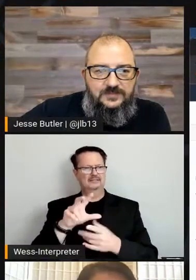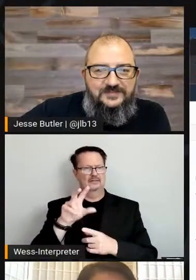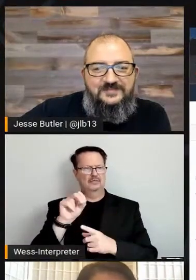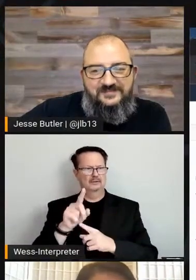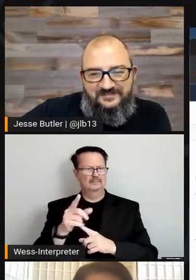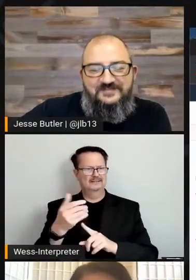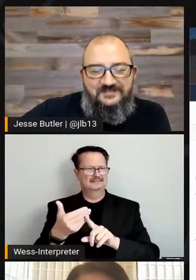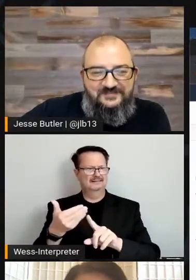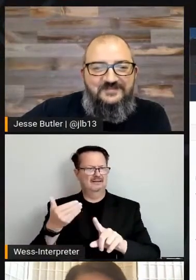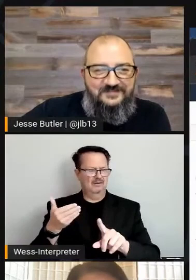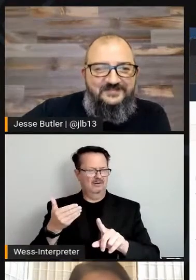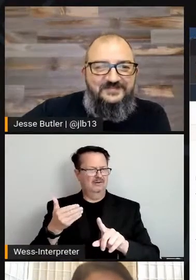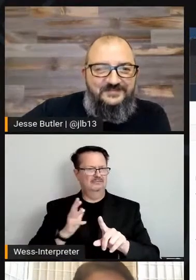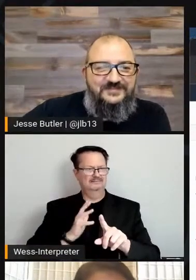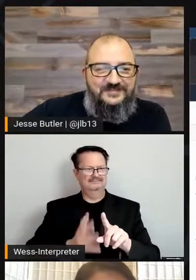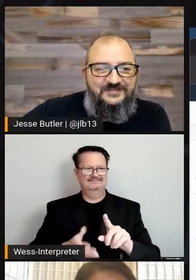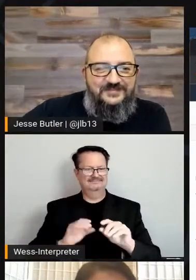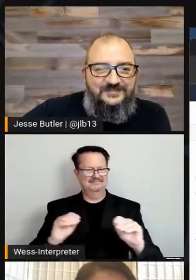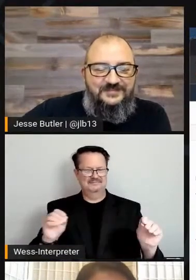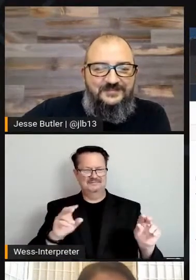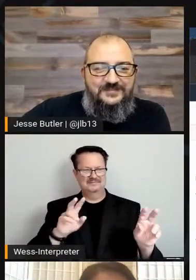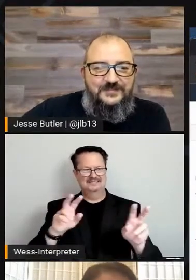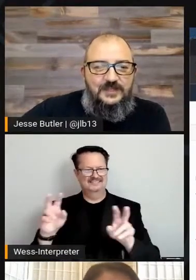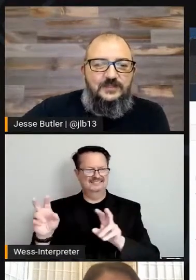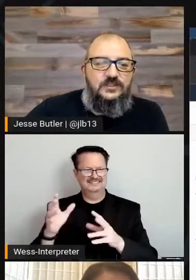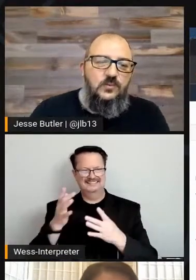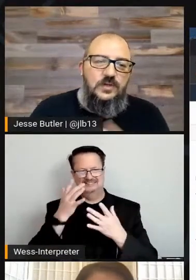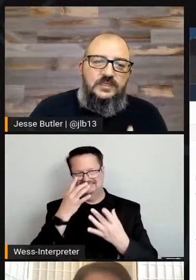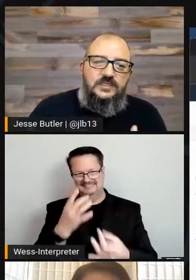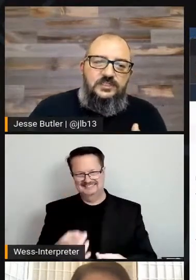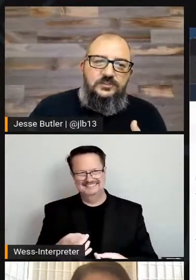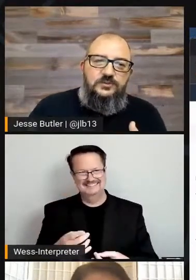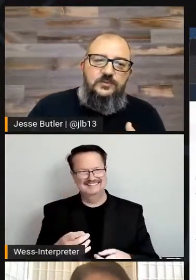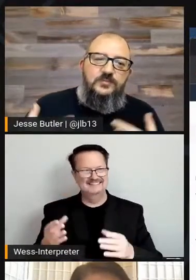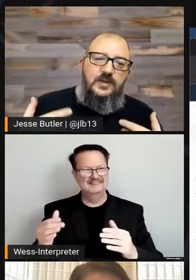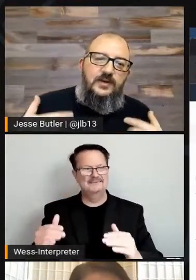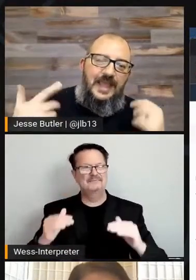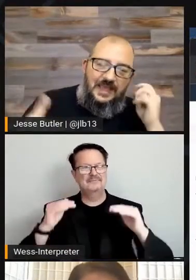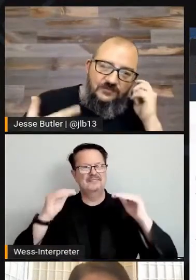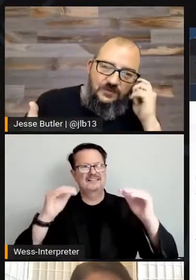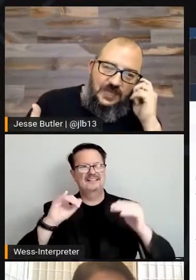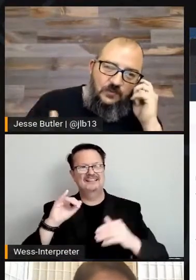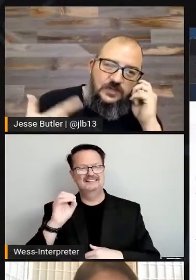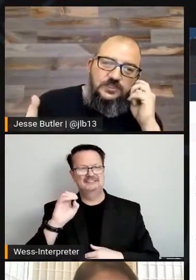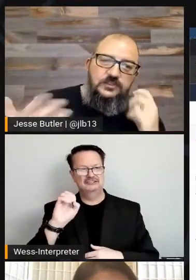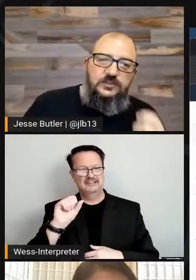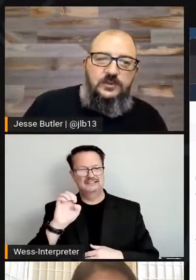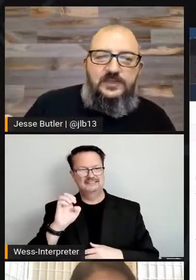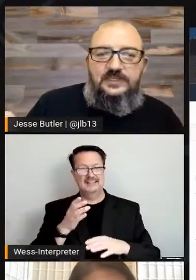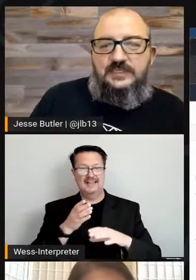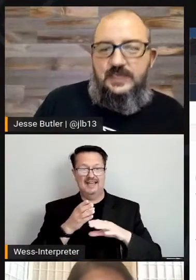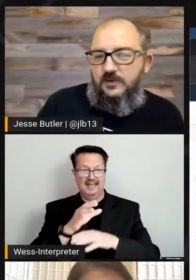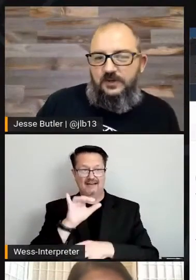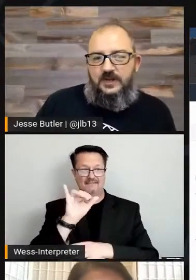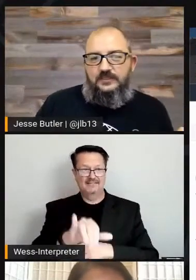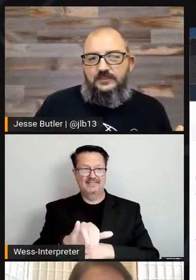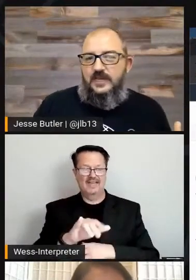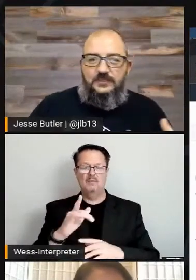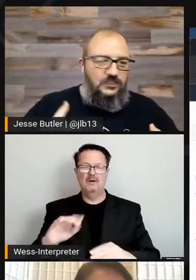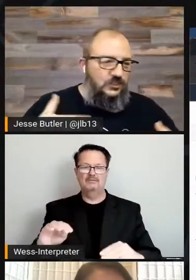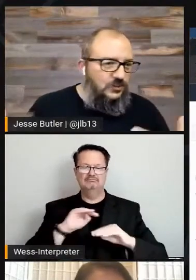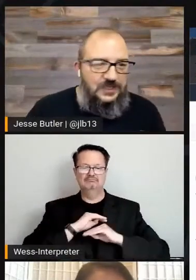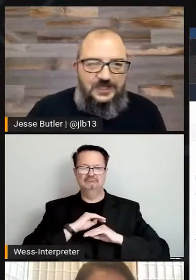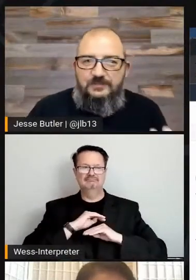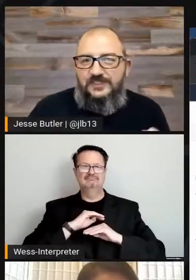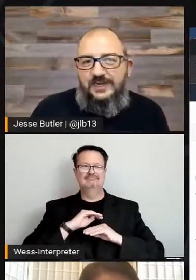and I wasn't having issues. So it's very, very interesting. So what did you, but after that, what did you do to appease the demo gods? Like, did